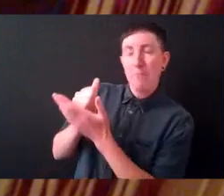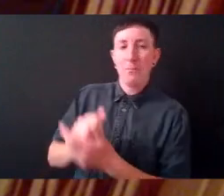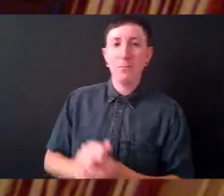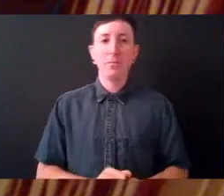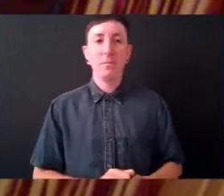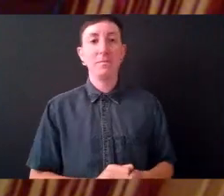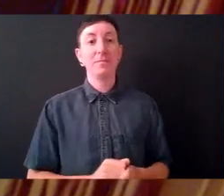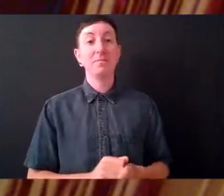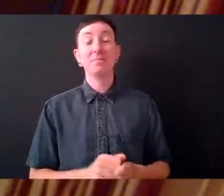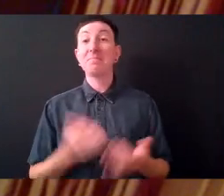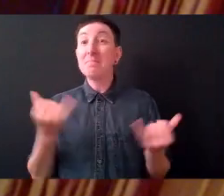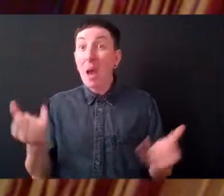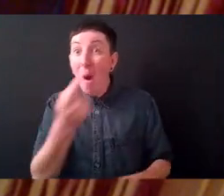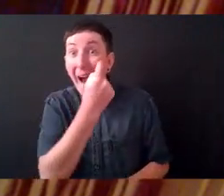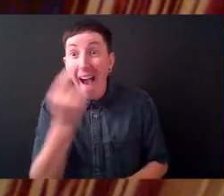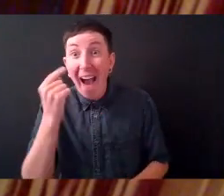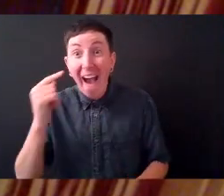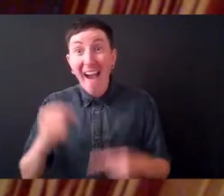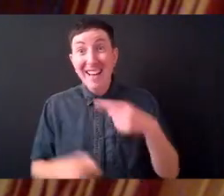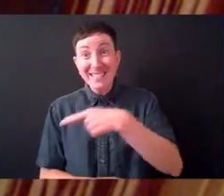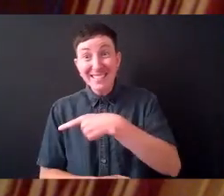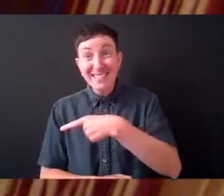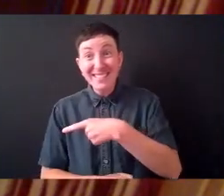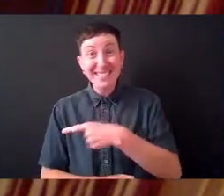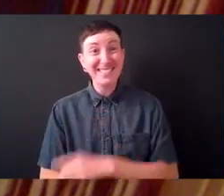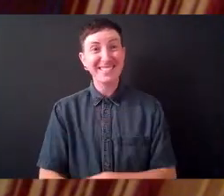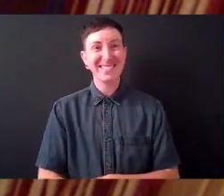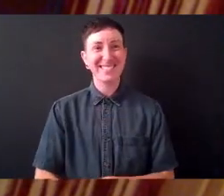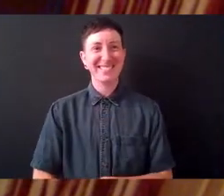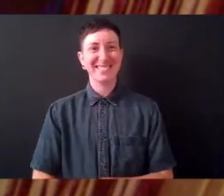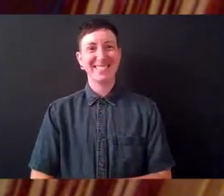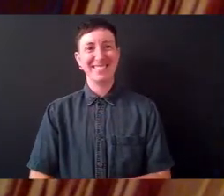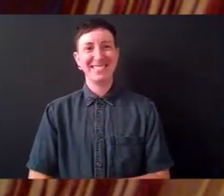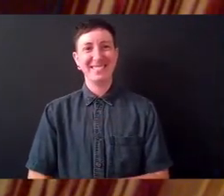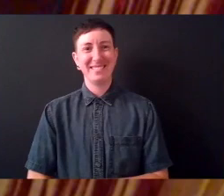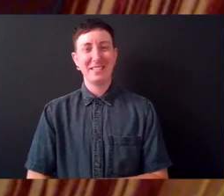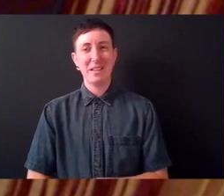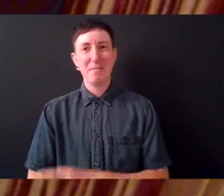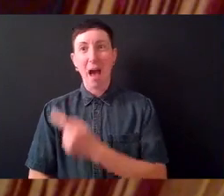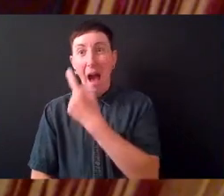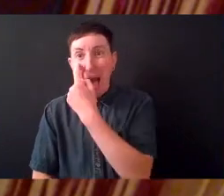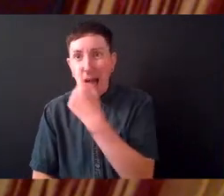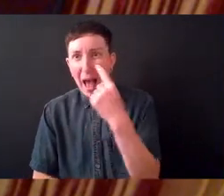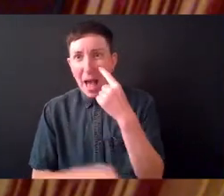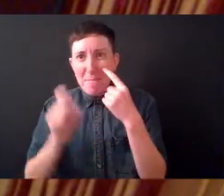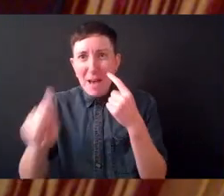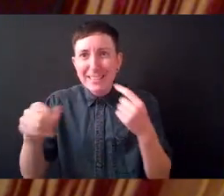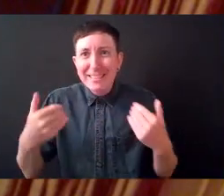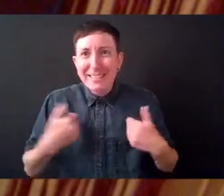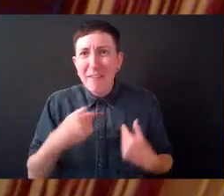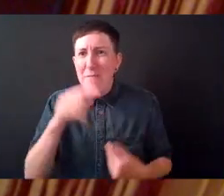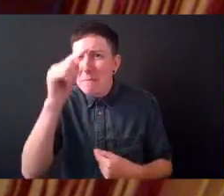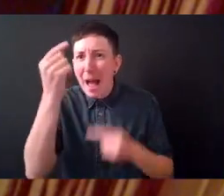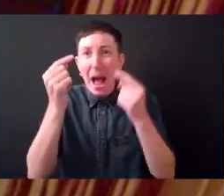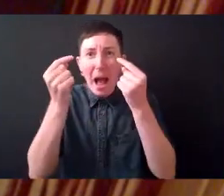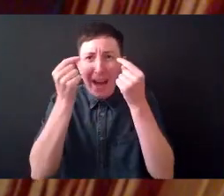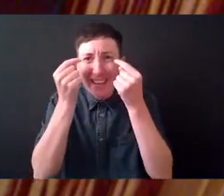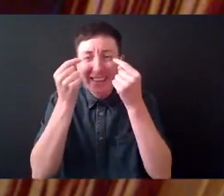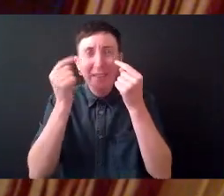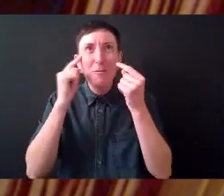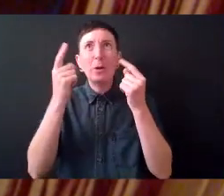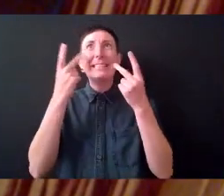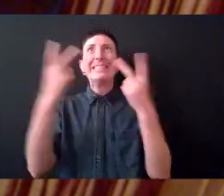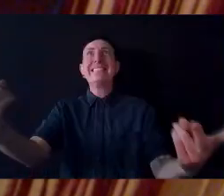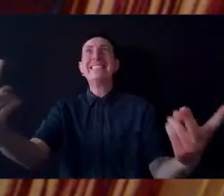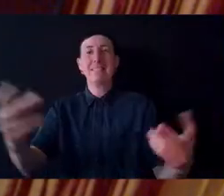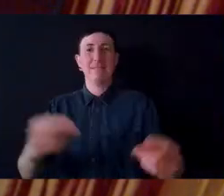I think that my puppet would also appreciate being able to see, though. So I'm going to take a little bit of extra felt that I have. Again, you